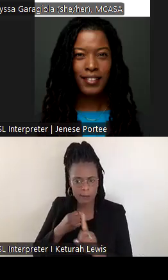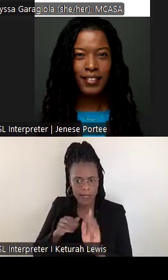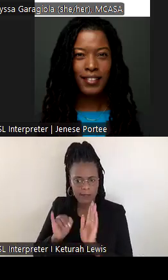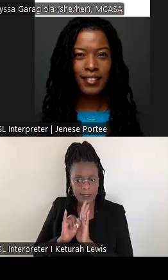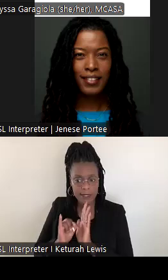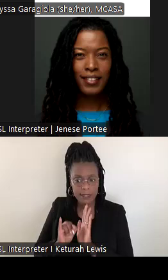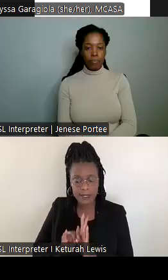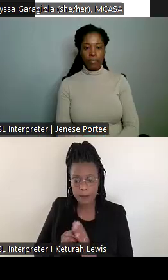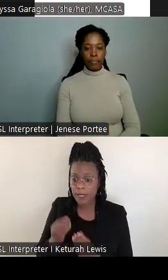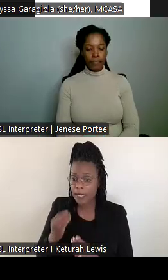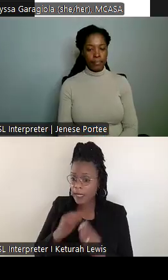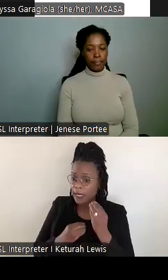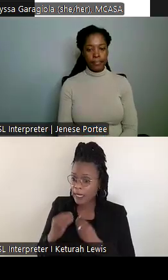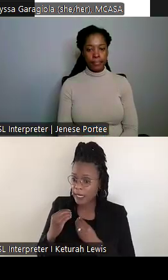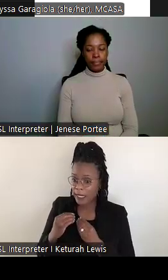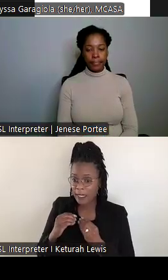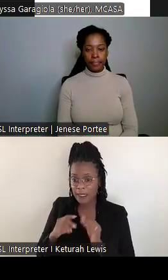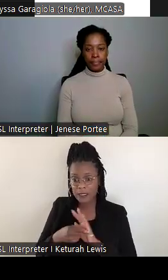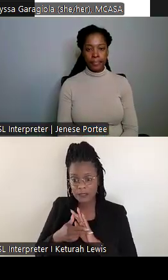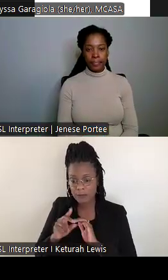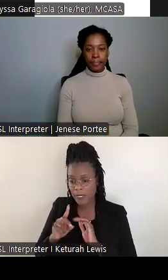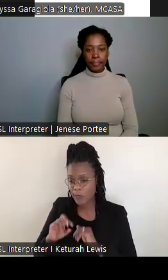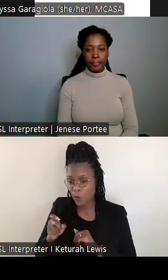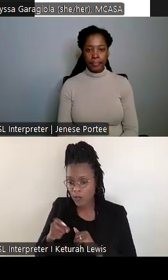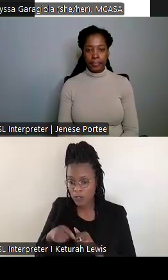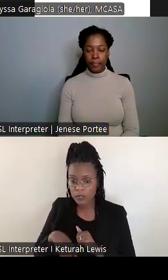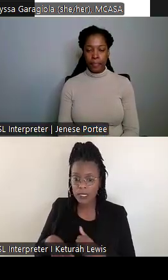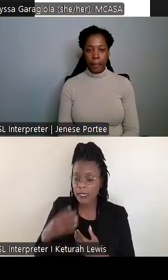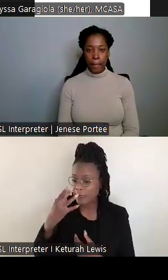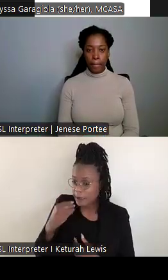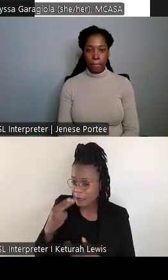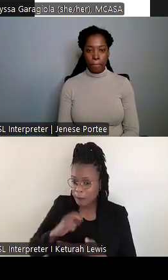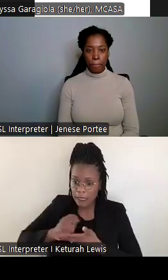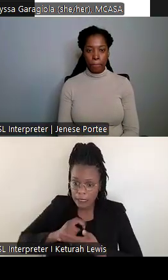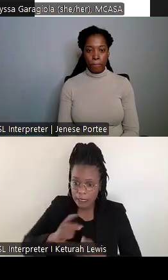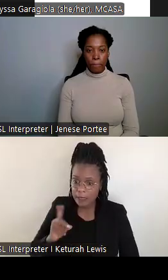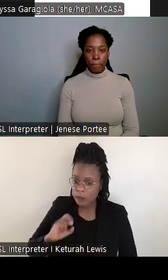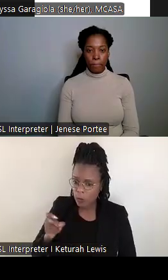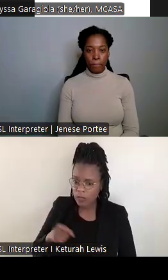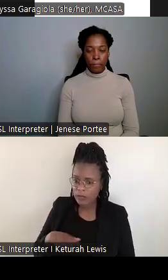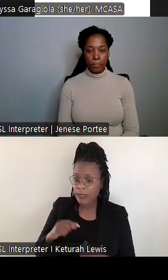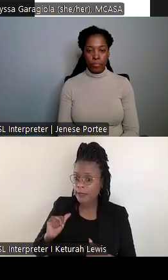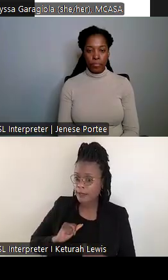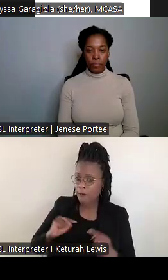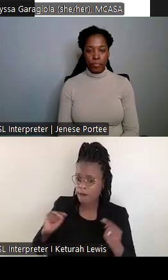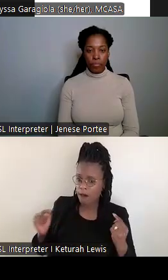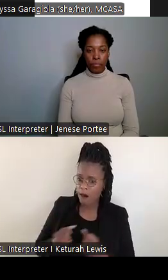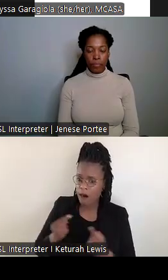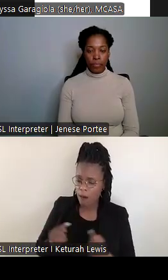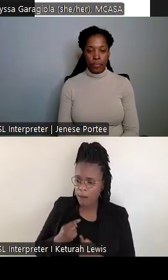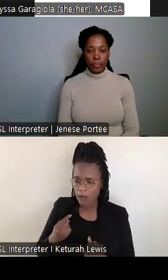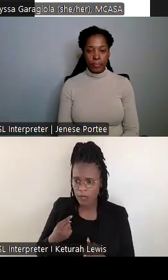eating disorders, sleeping disorders, self-harm, or suicidal ideations or attempts. All of these